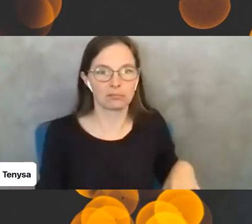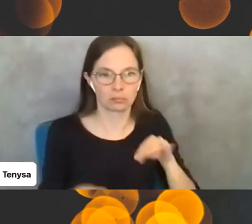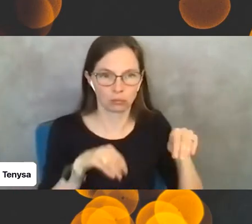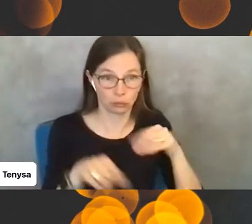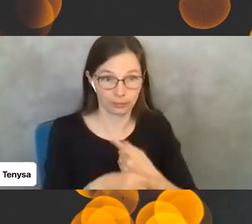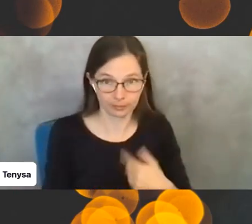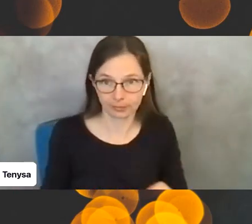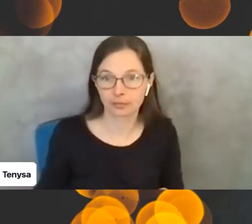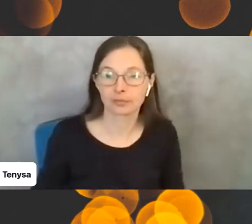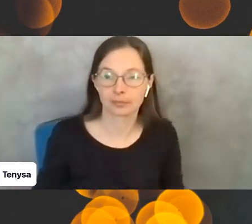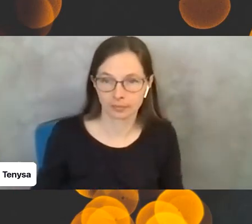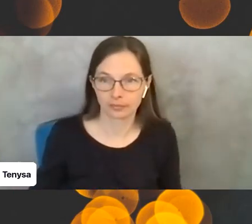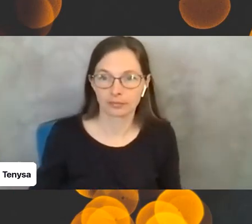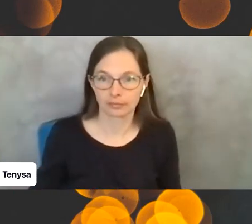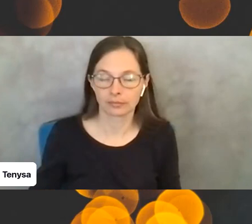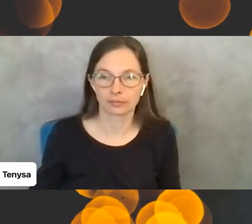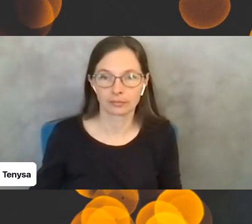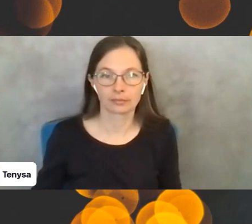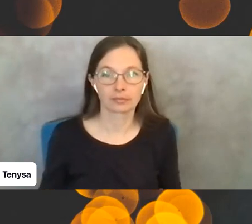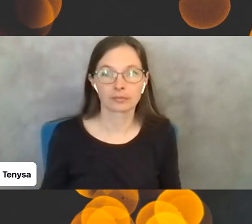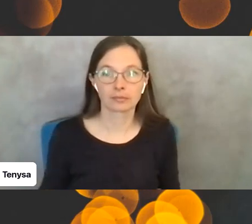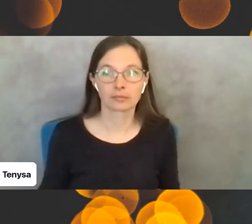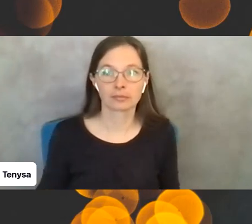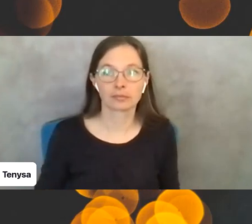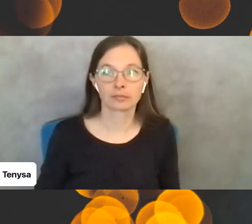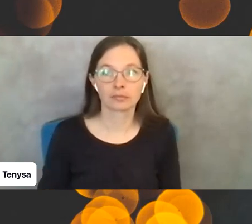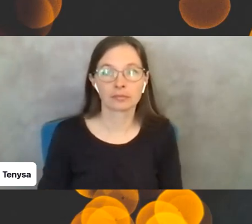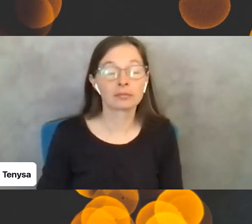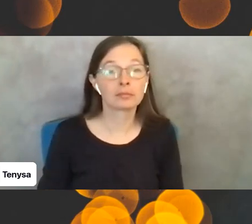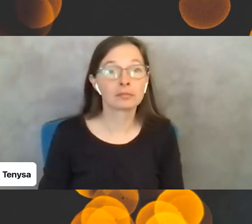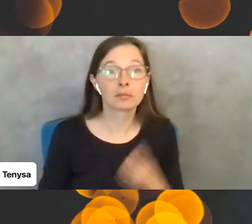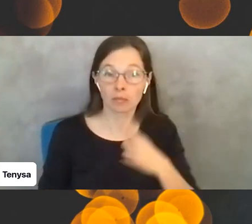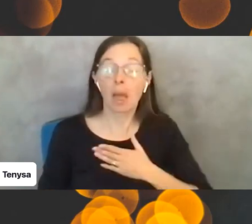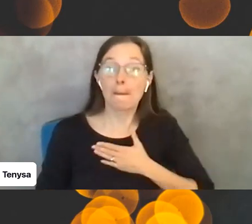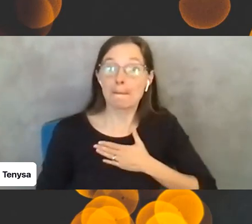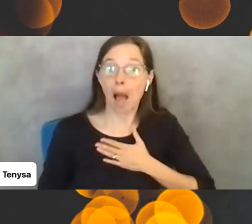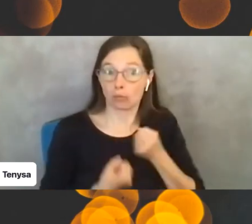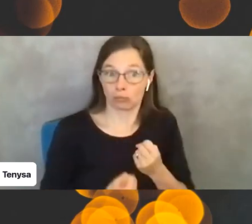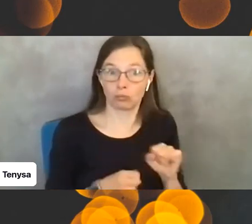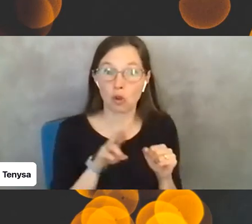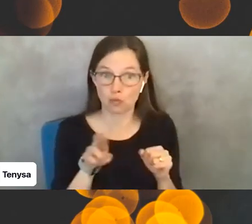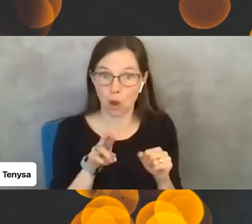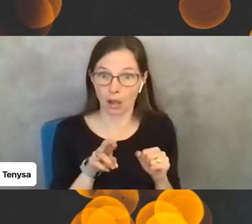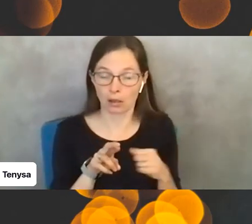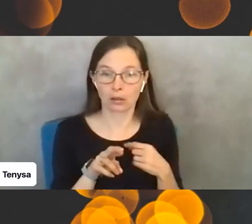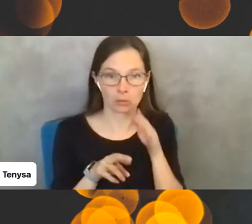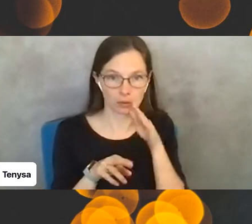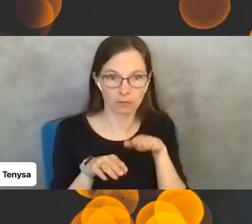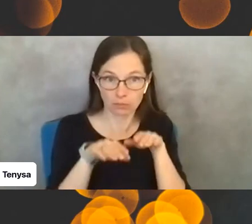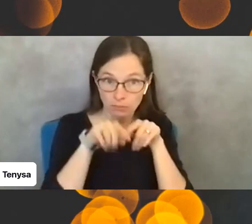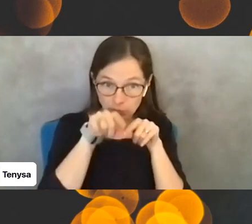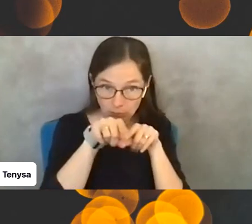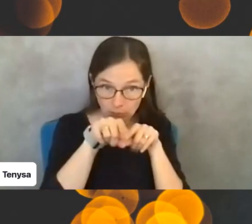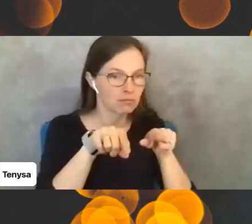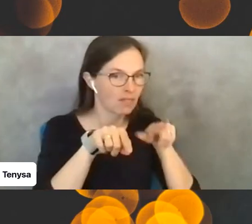right? So for me, my dominant side is the right side, so I'm gonna face this way, my left leg that way. And